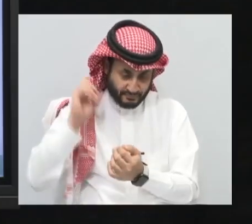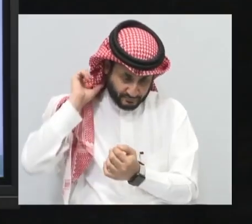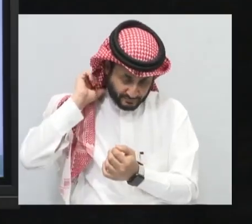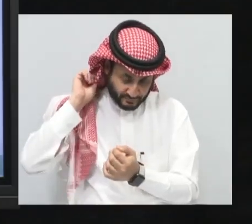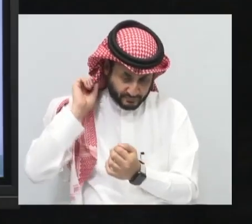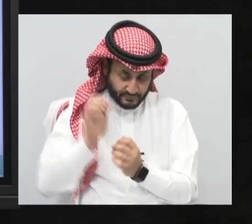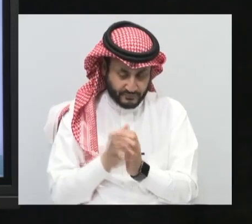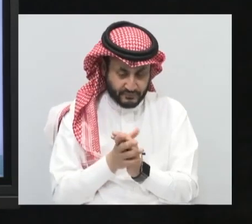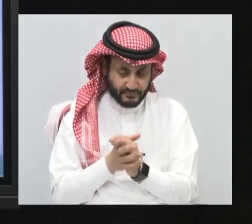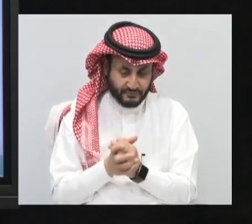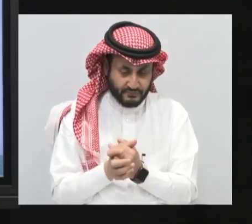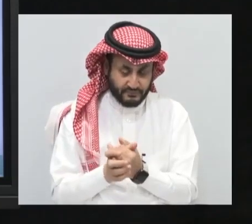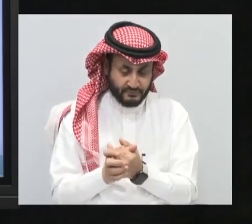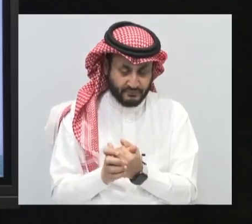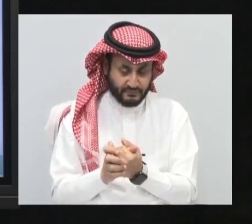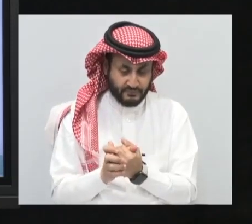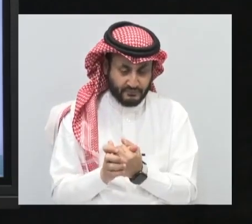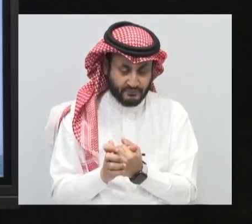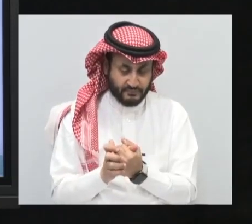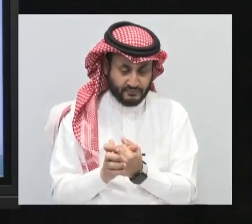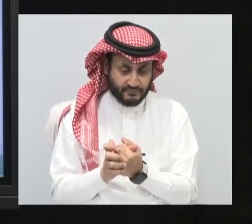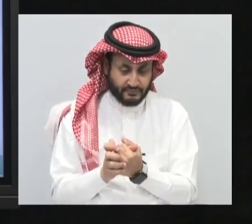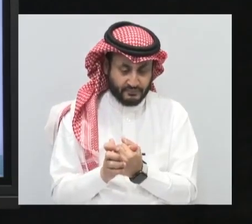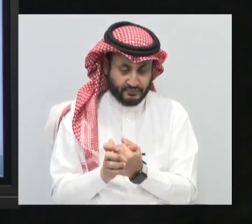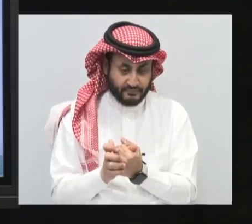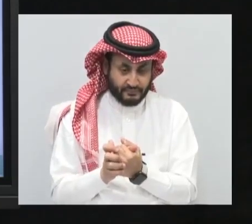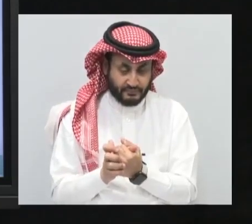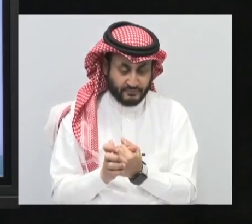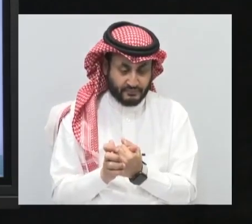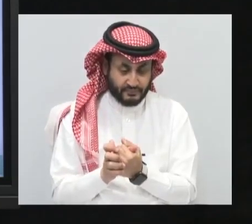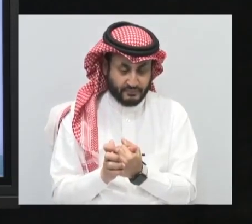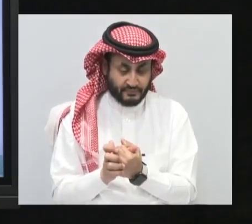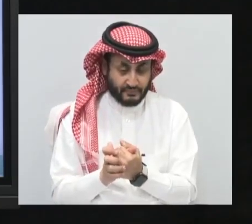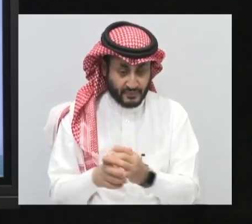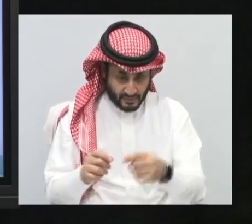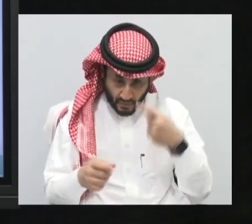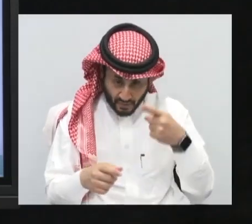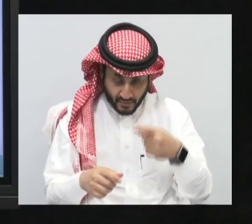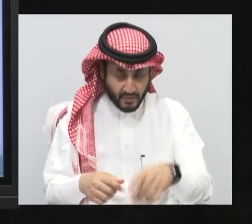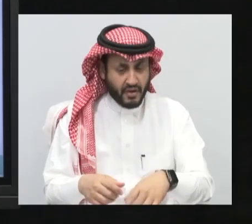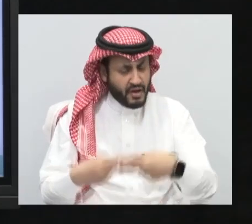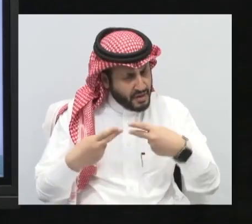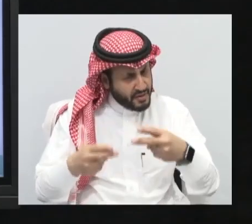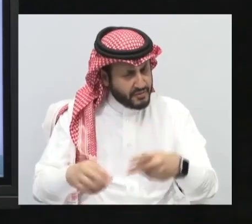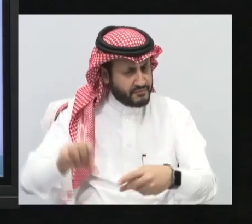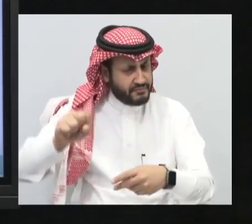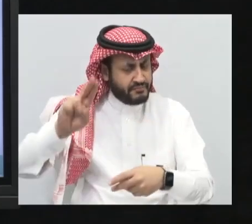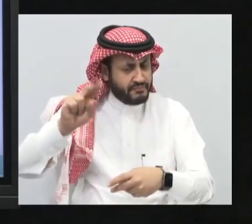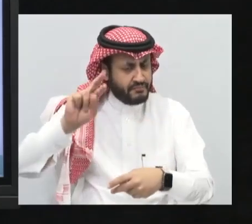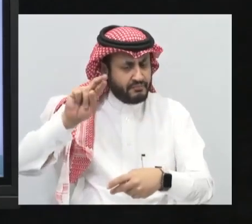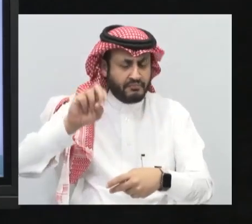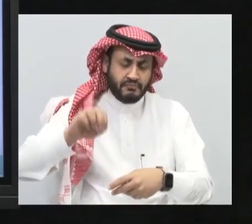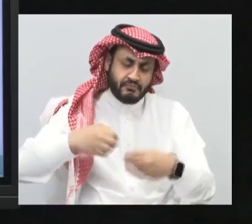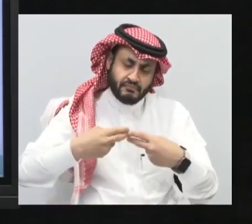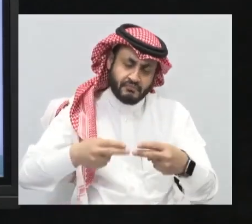the other party to ask you for a favor. If you can't do it, you can say sure, and you tell how you will do it,